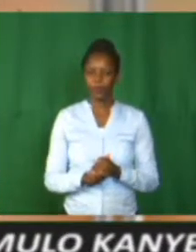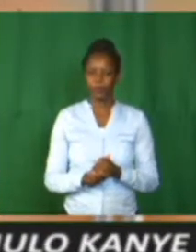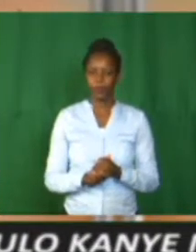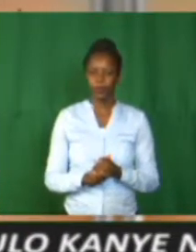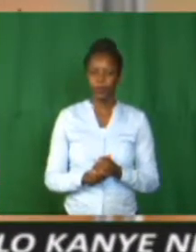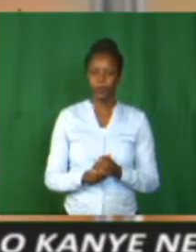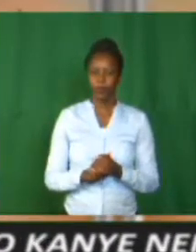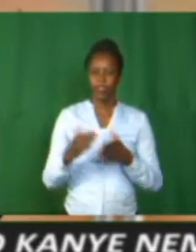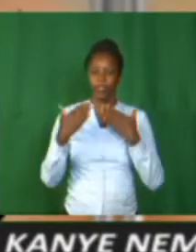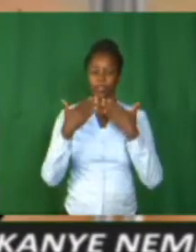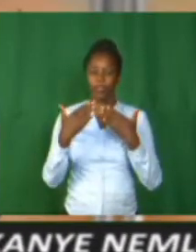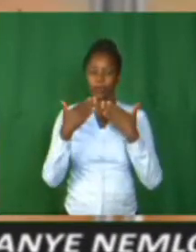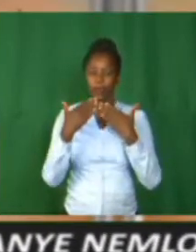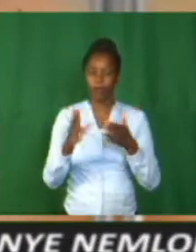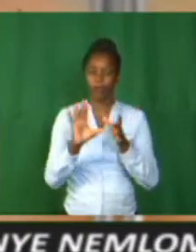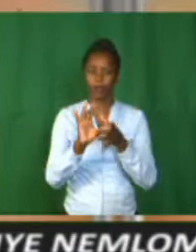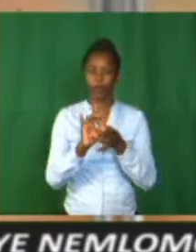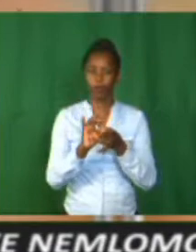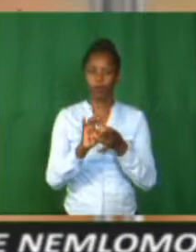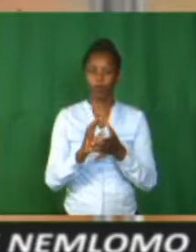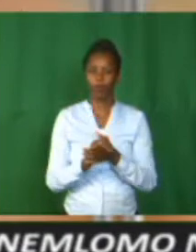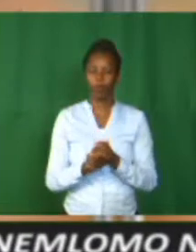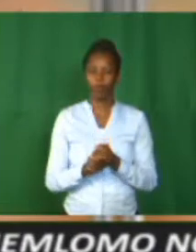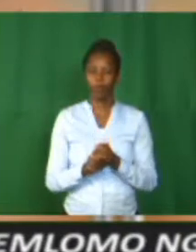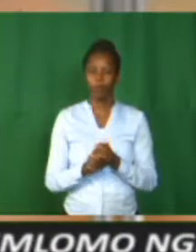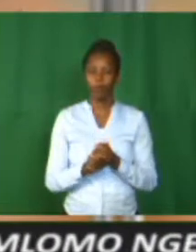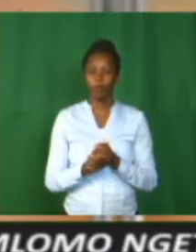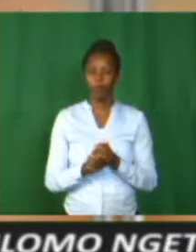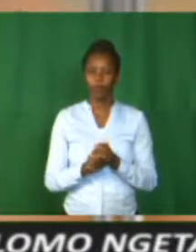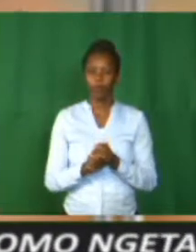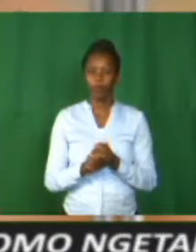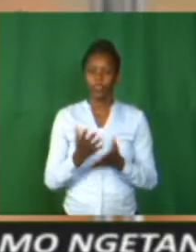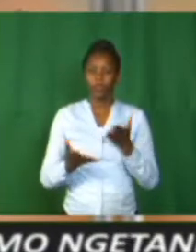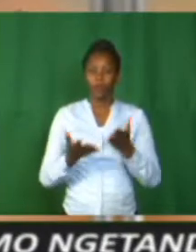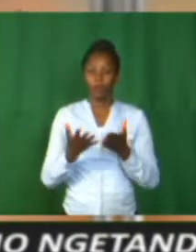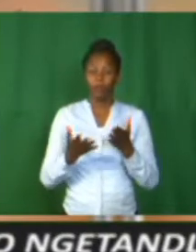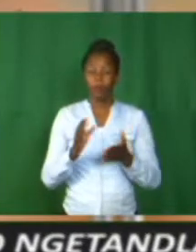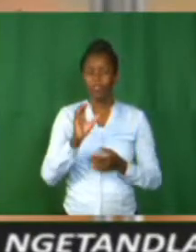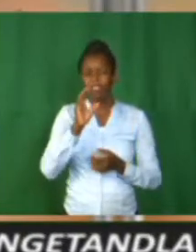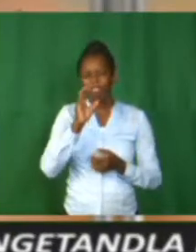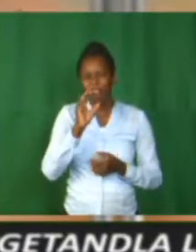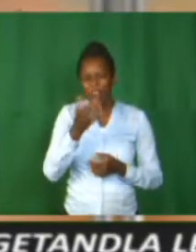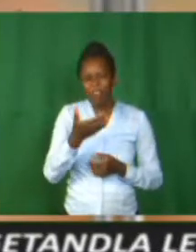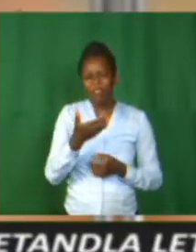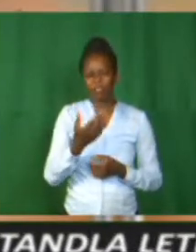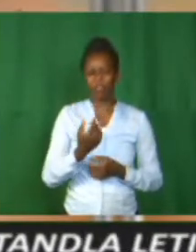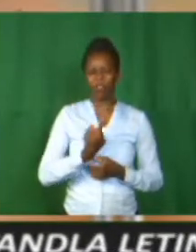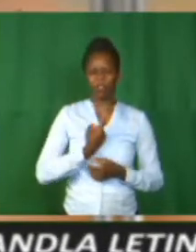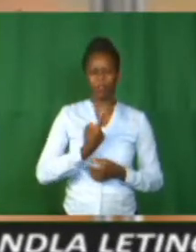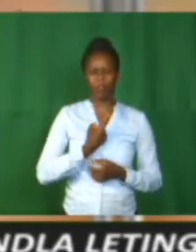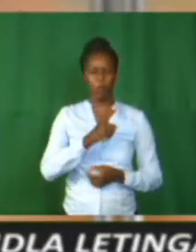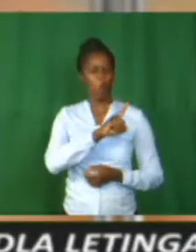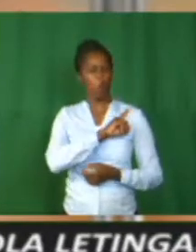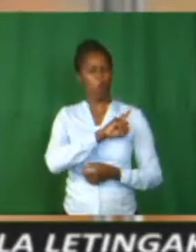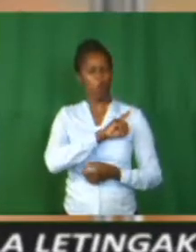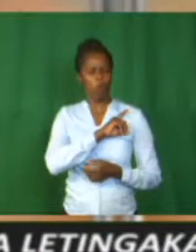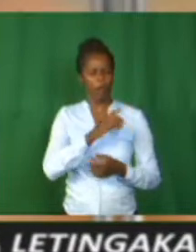learners at home, today maybe we can start at asking ourselves now, why do we learn